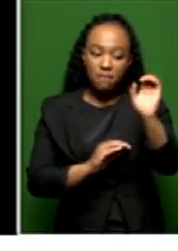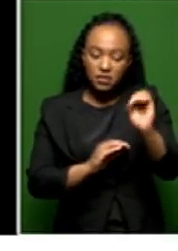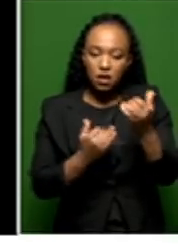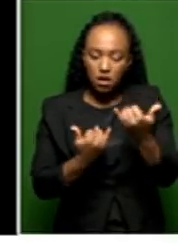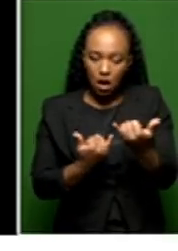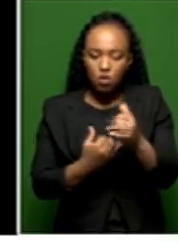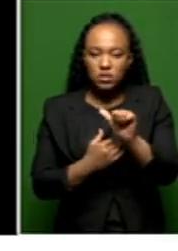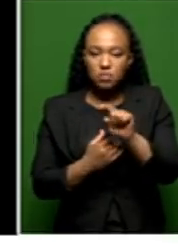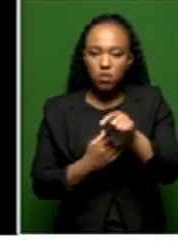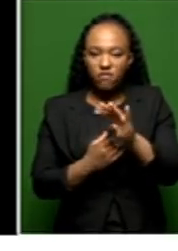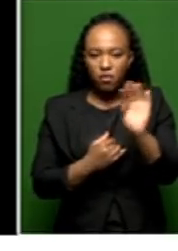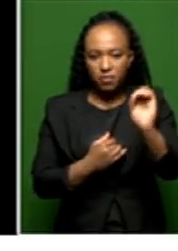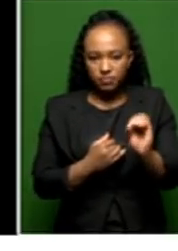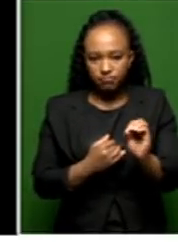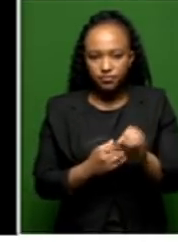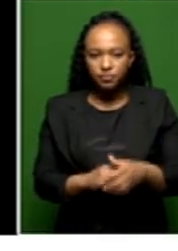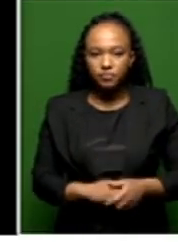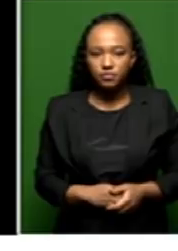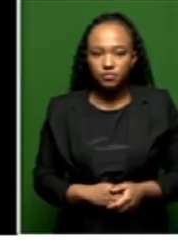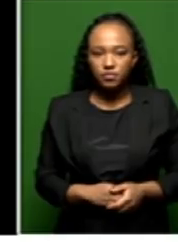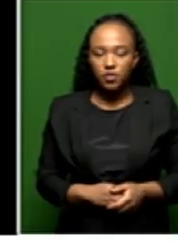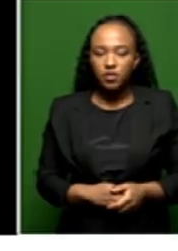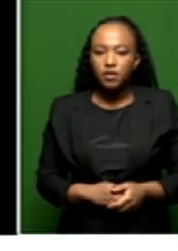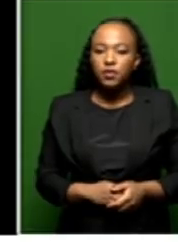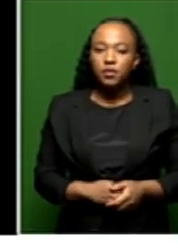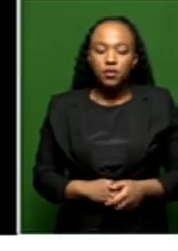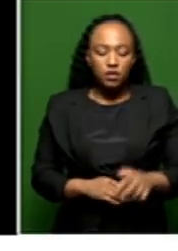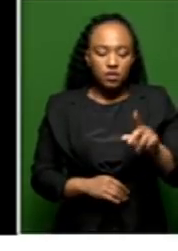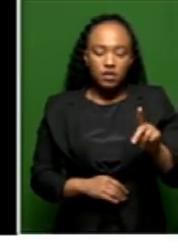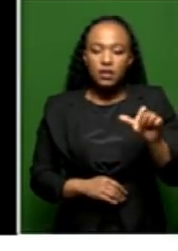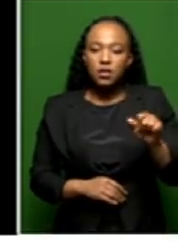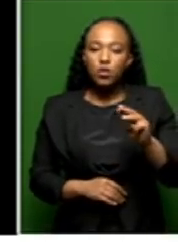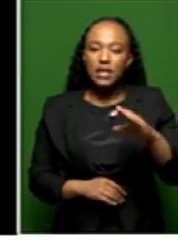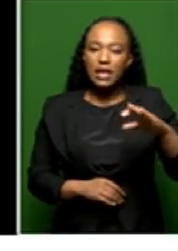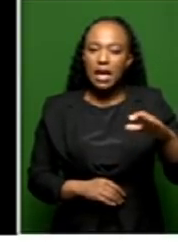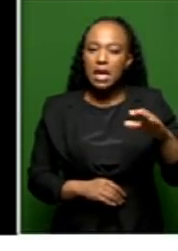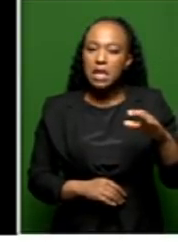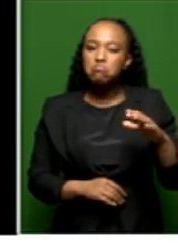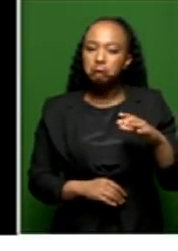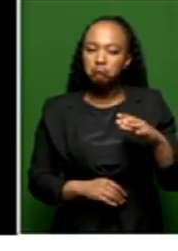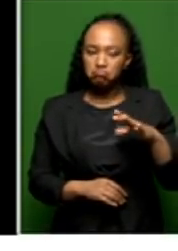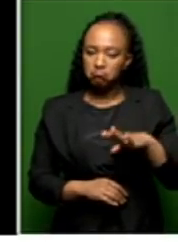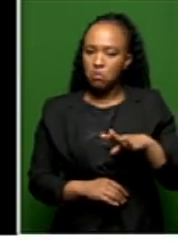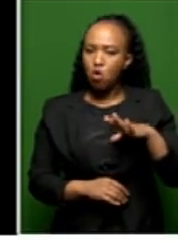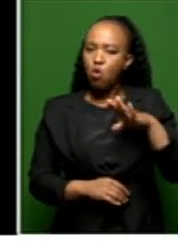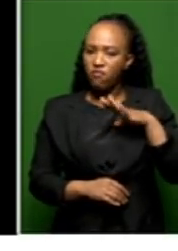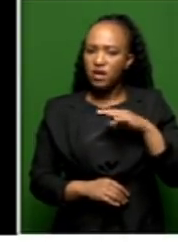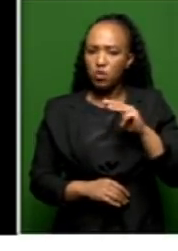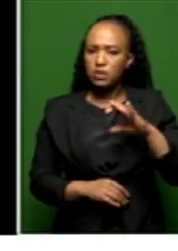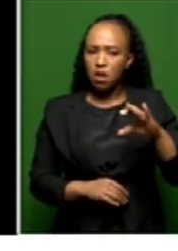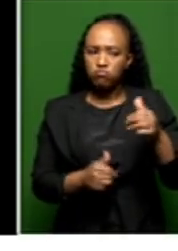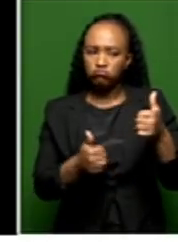6.4%. All right, and the DA, I mean, in the Western Cape was very confident it would sort